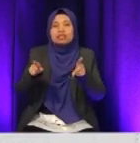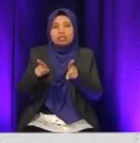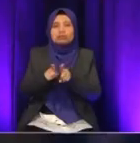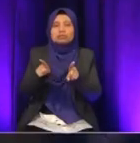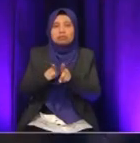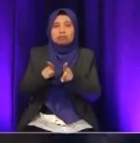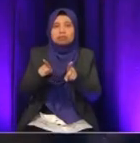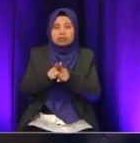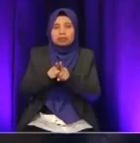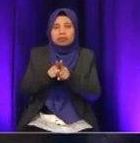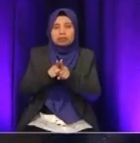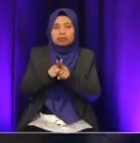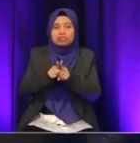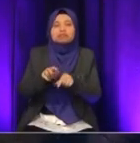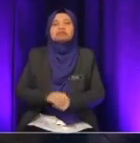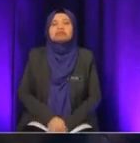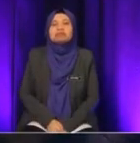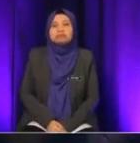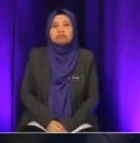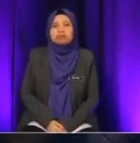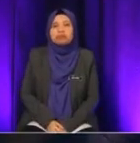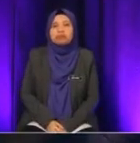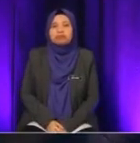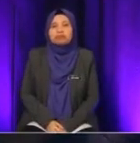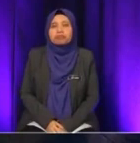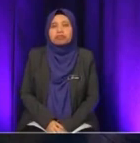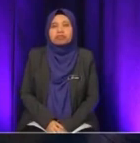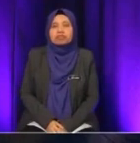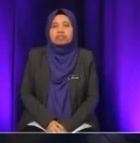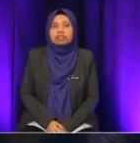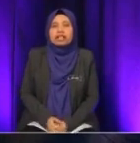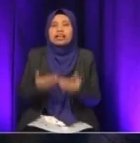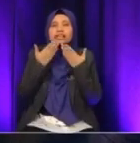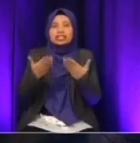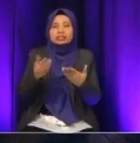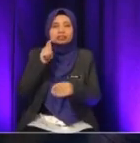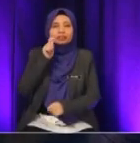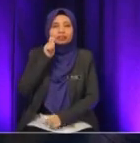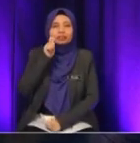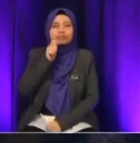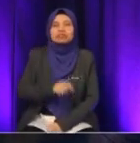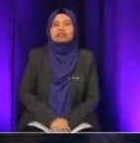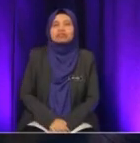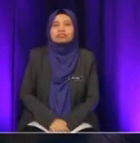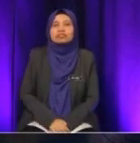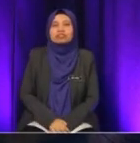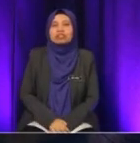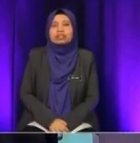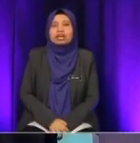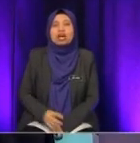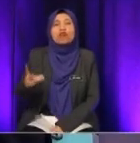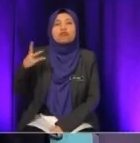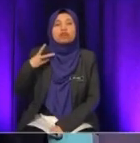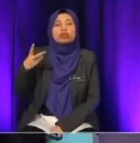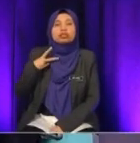relatable explanation. That is very generous yes. and relatable to situation. Well done. Thank you, Tasneem. So volunteering is